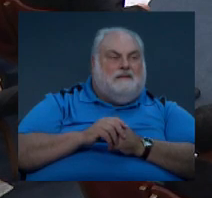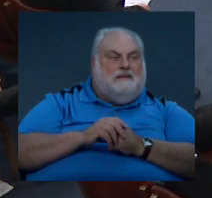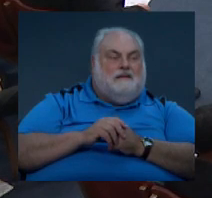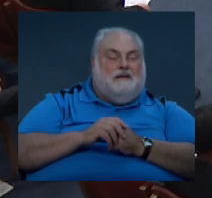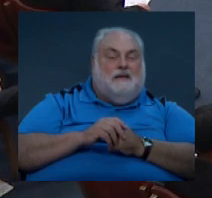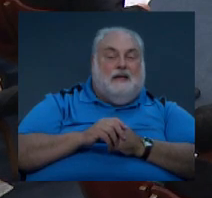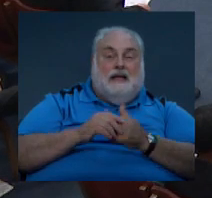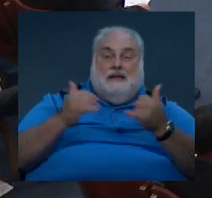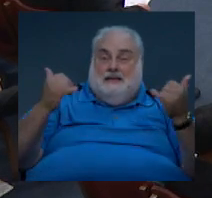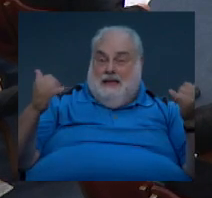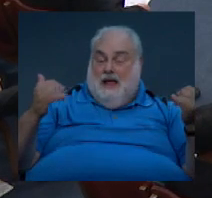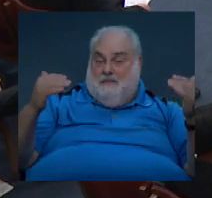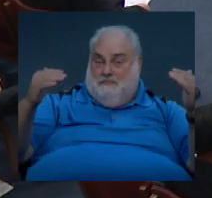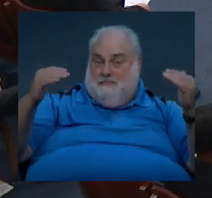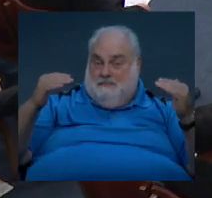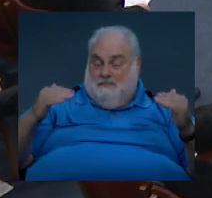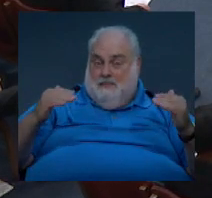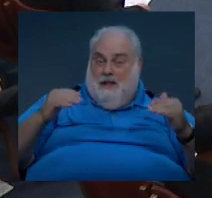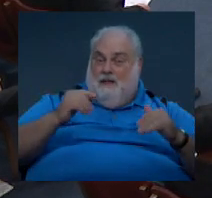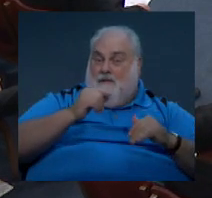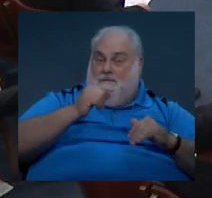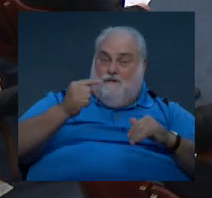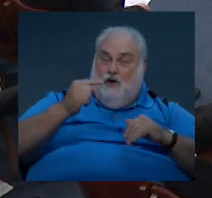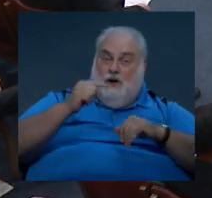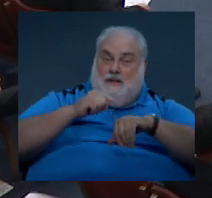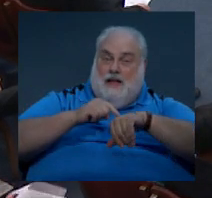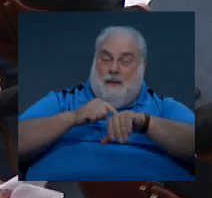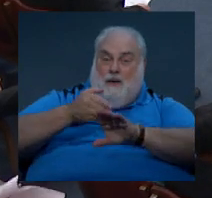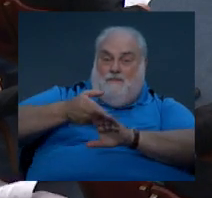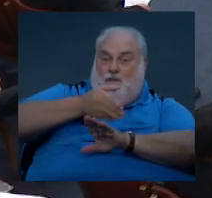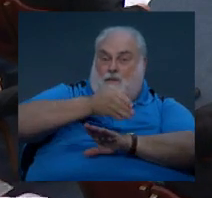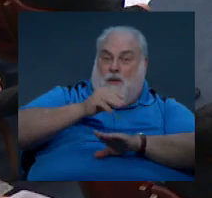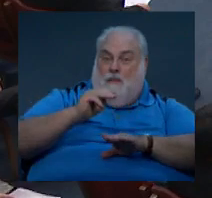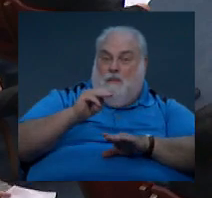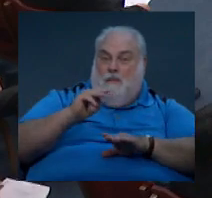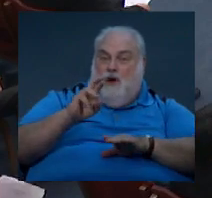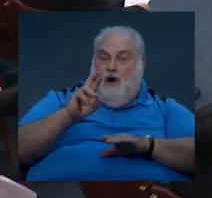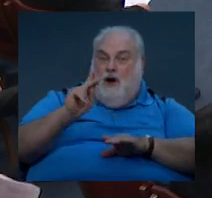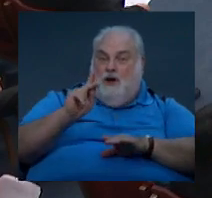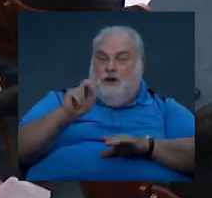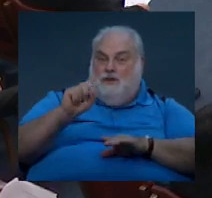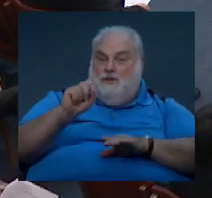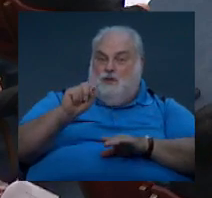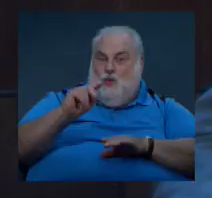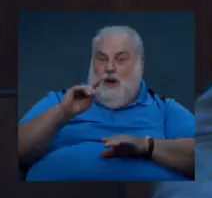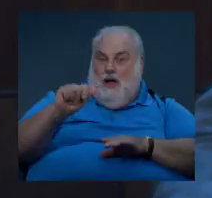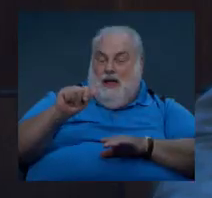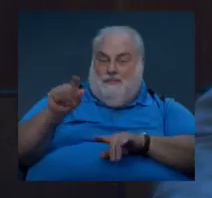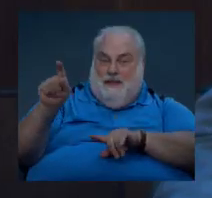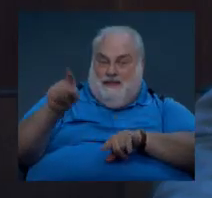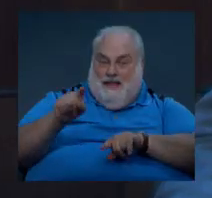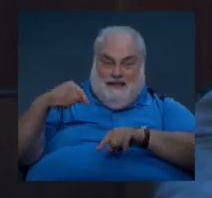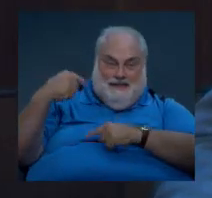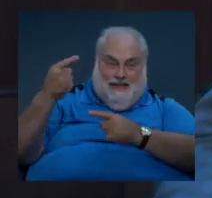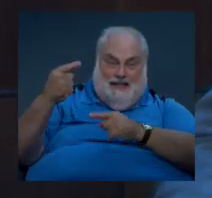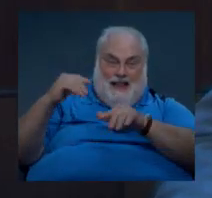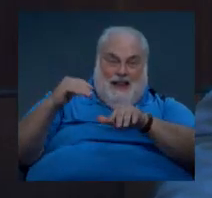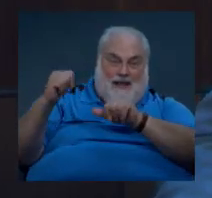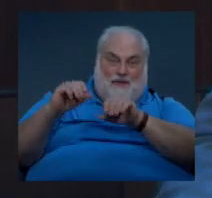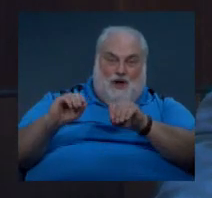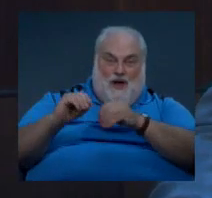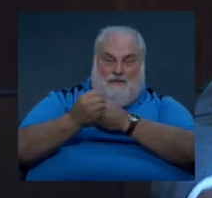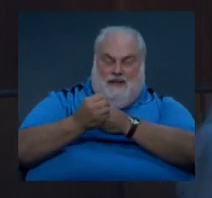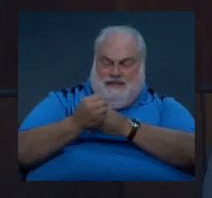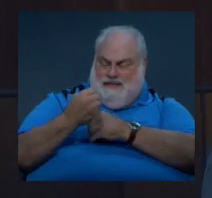And before we carry on, this is the first time that former Mayor Mark Stodley has attended a board meeting since he left office